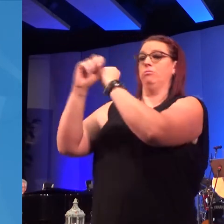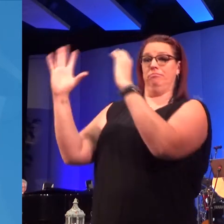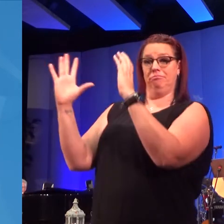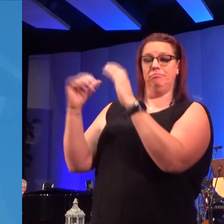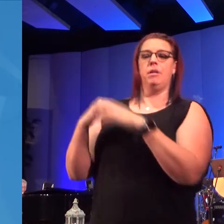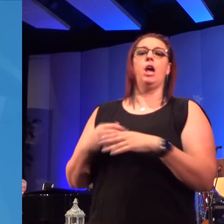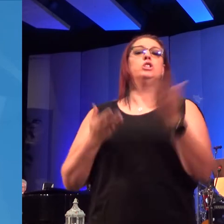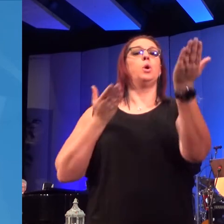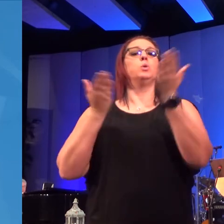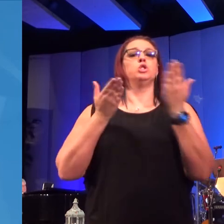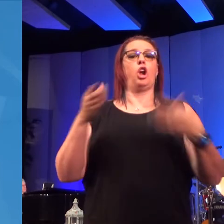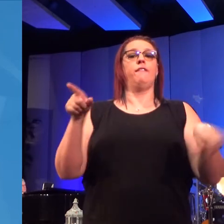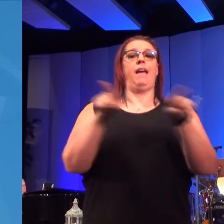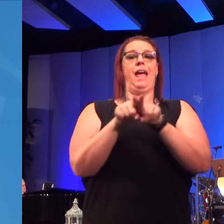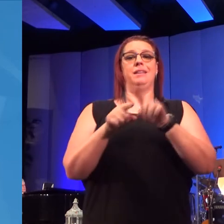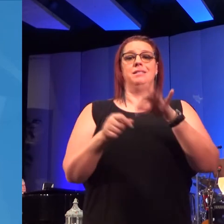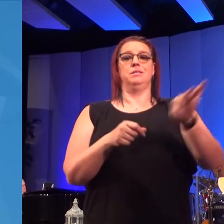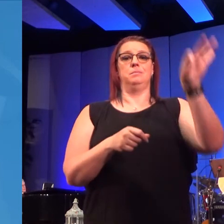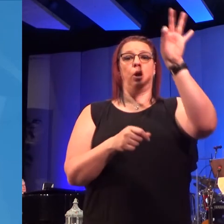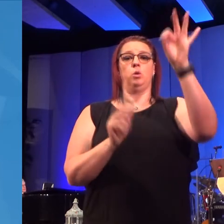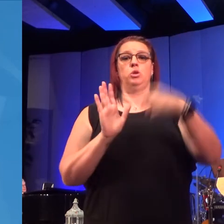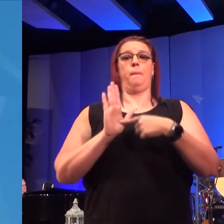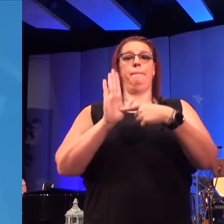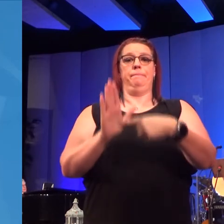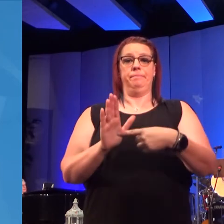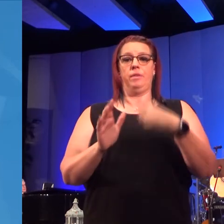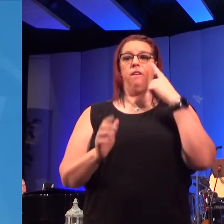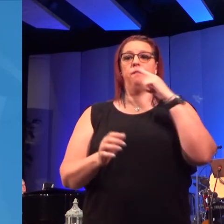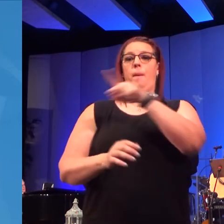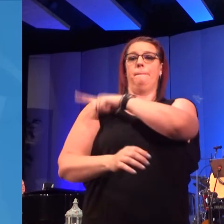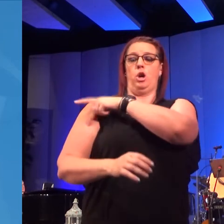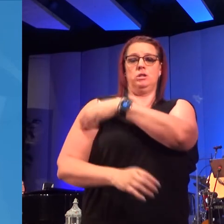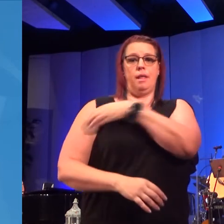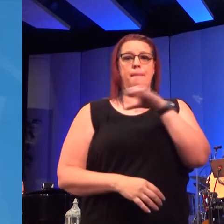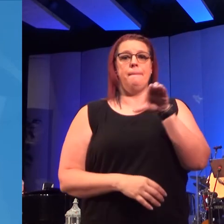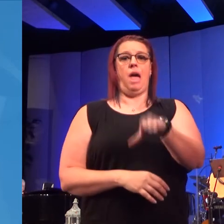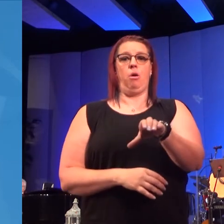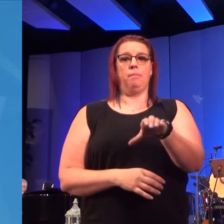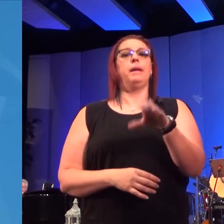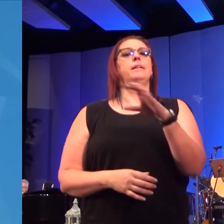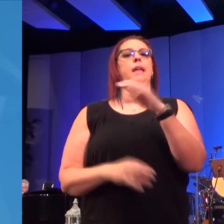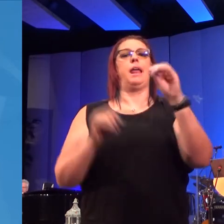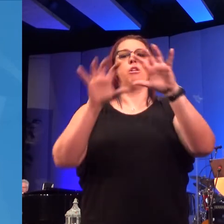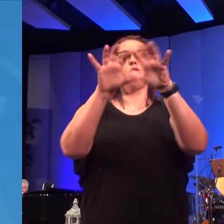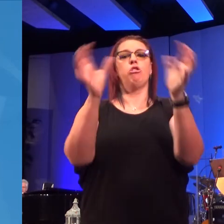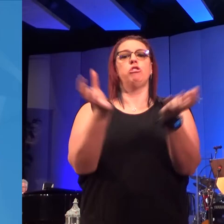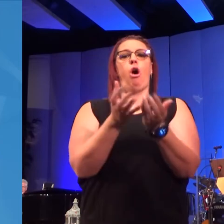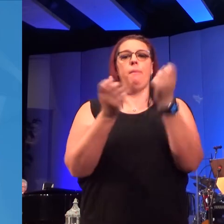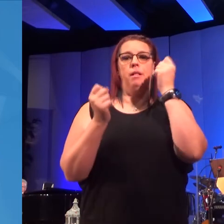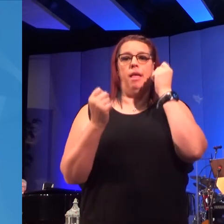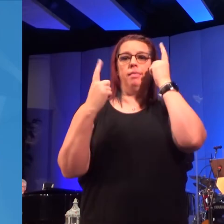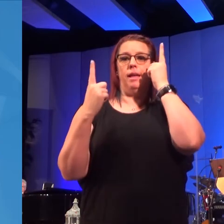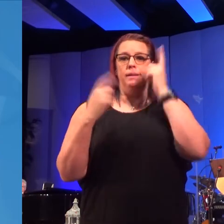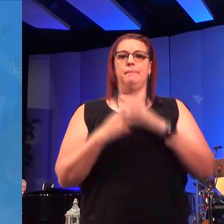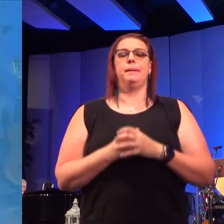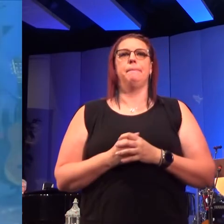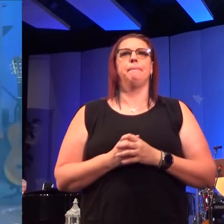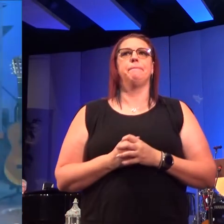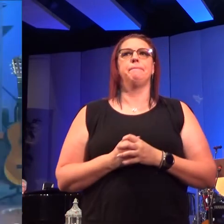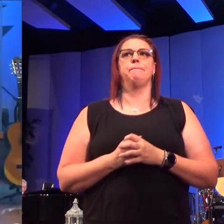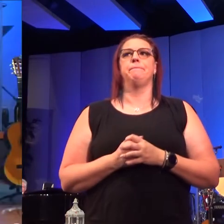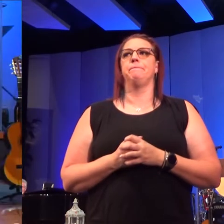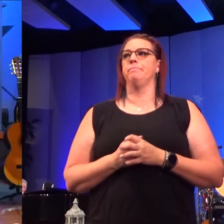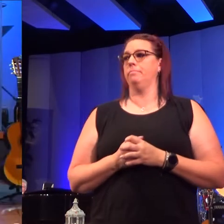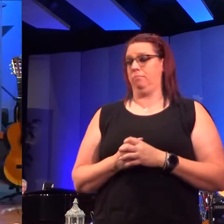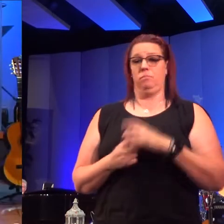to serve as a spiritual beacon for personal empowerment and global enlightenment. We